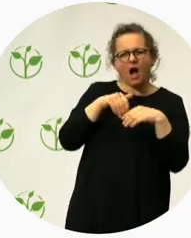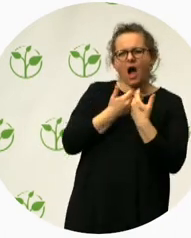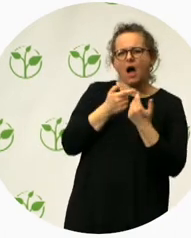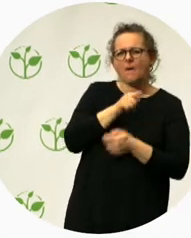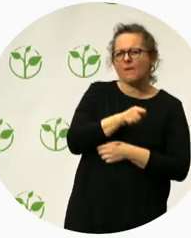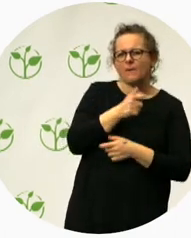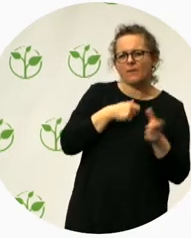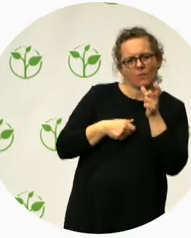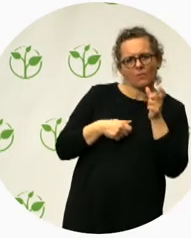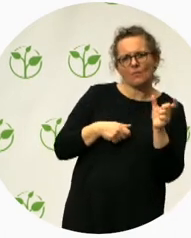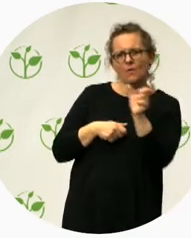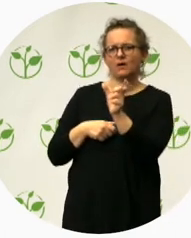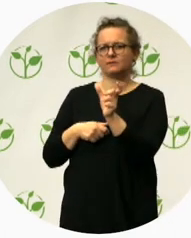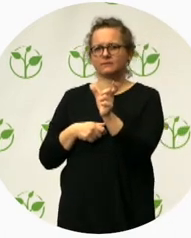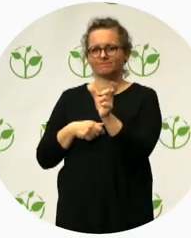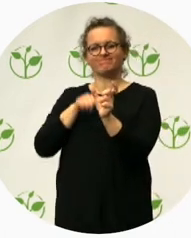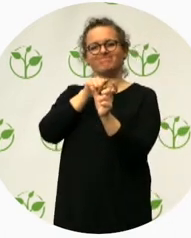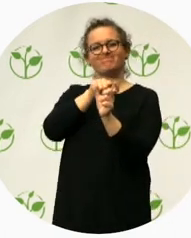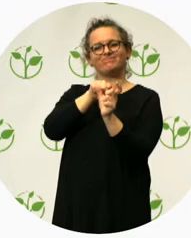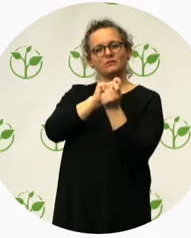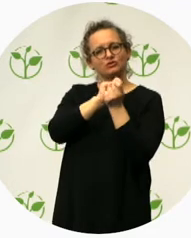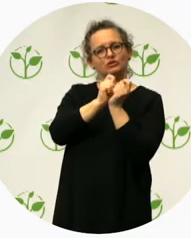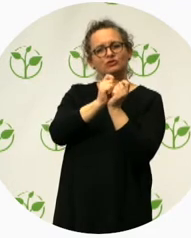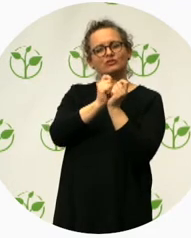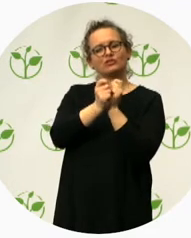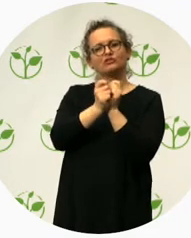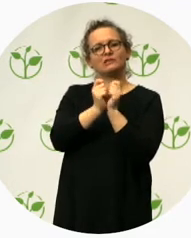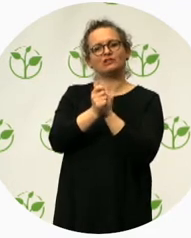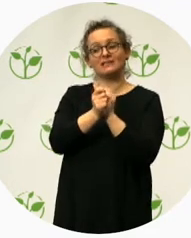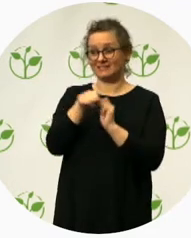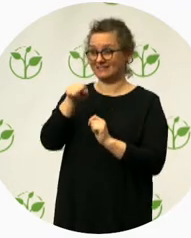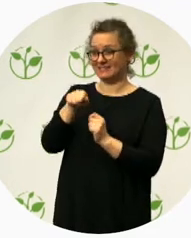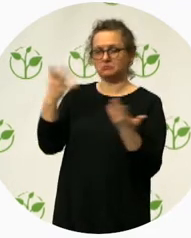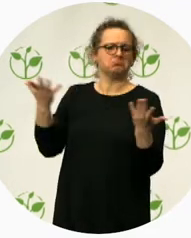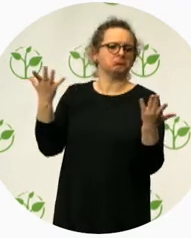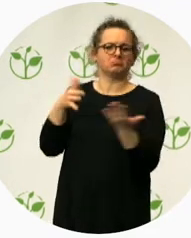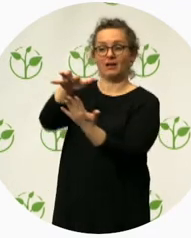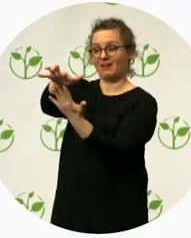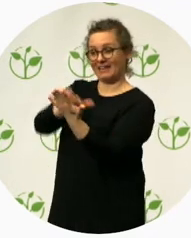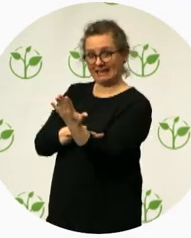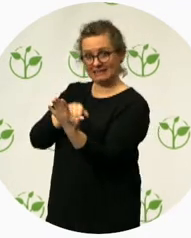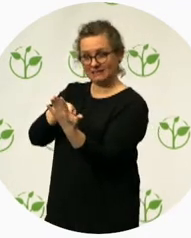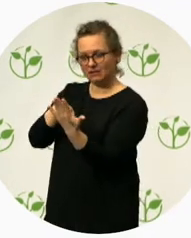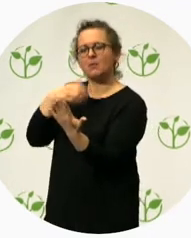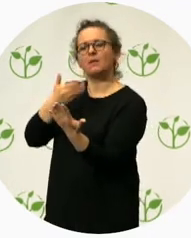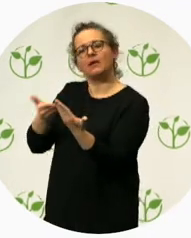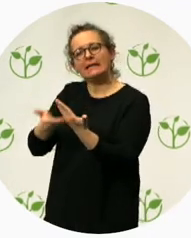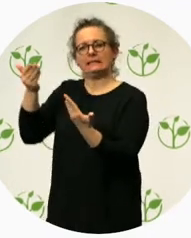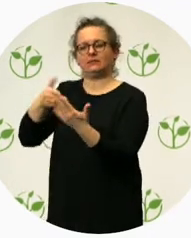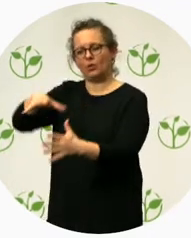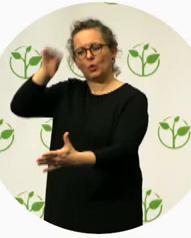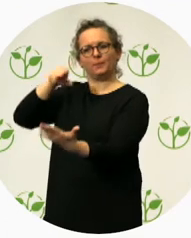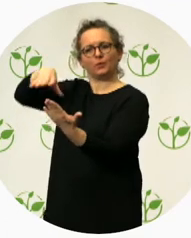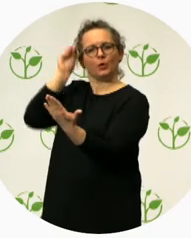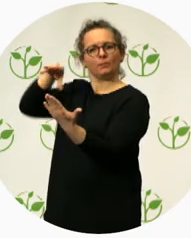recognition. Every time you typed it in, you were adding to that. AI lets us take that much, much further if we've got those data sets.